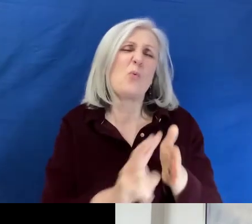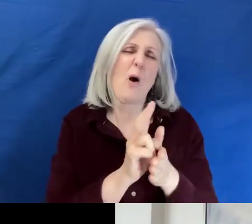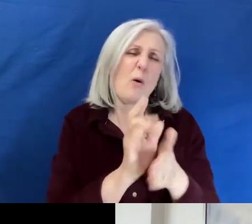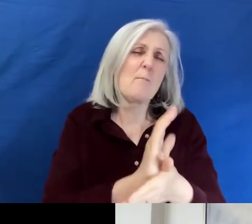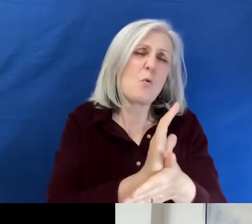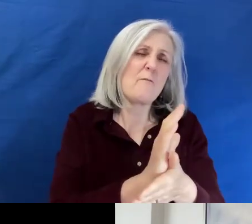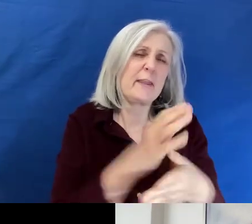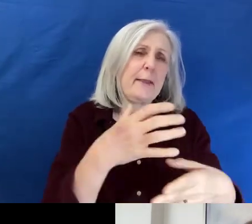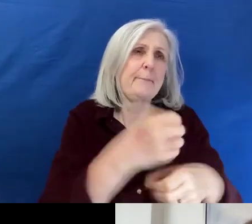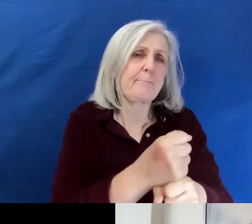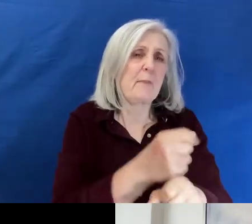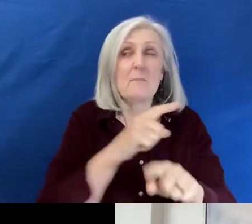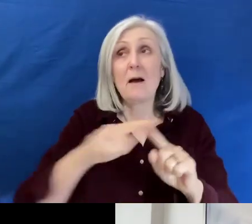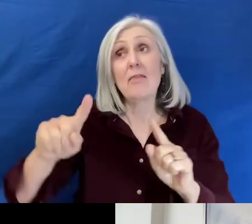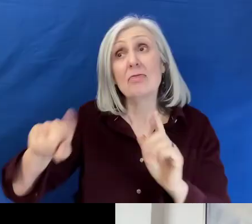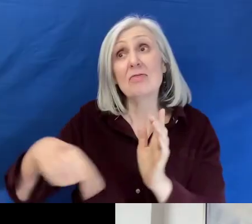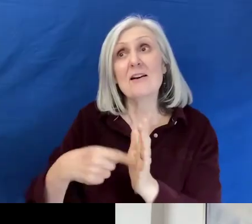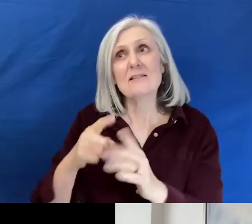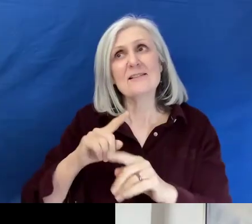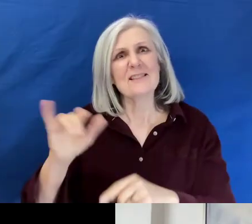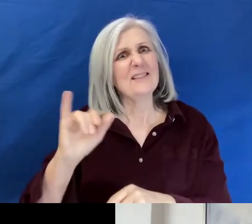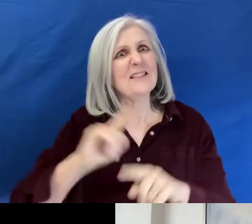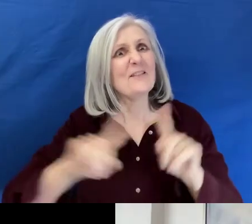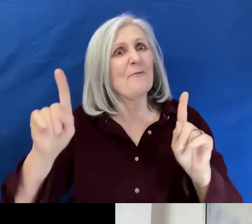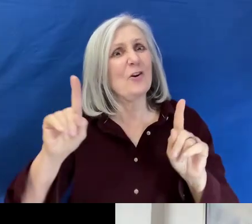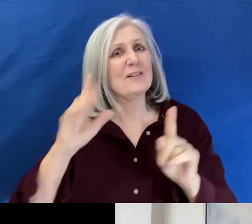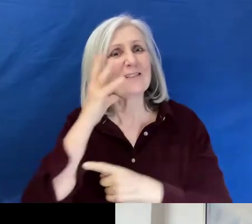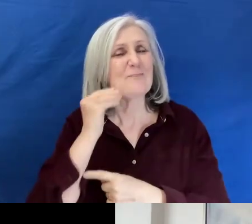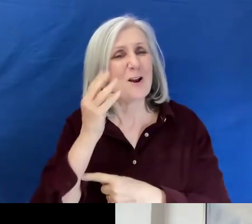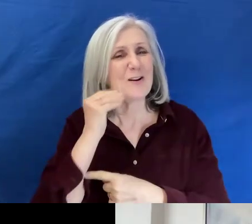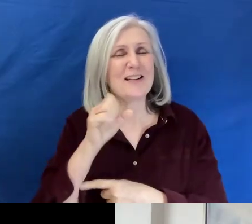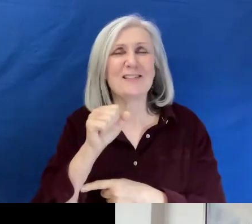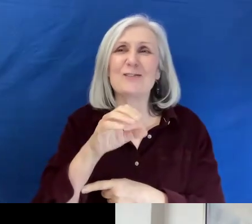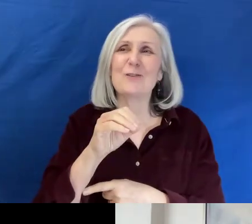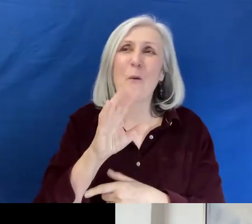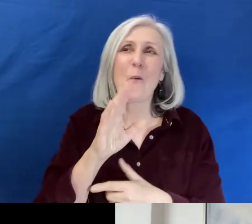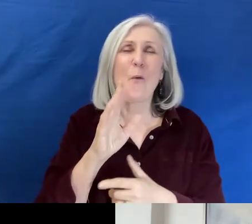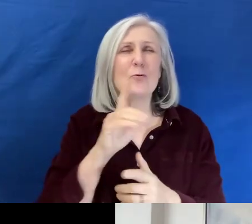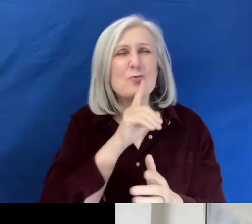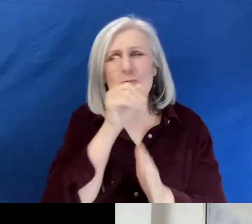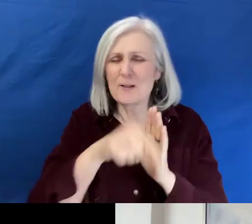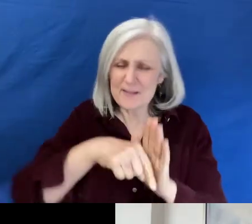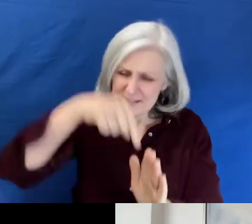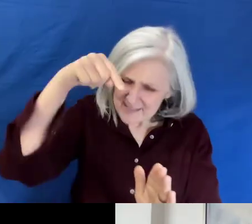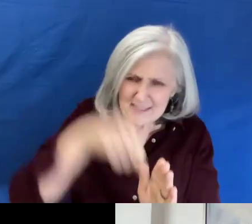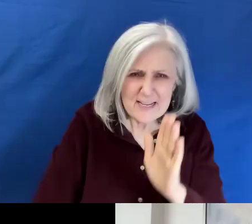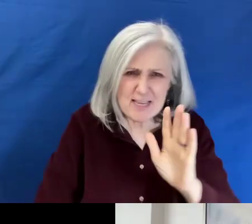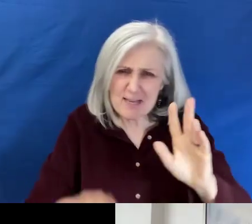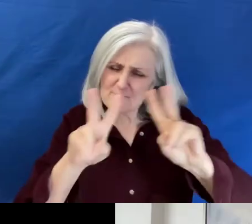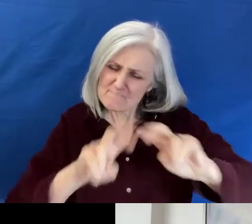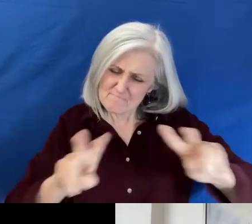really fun too, but this is like a different experience. And so to get to dive deep into